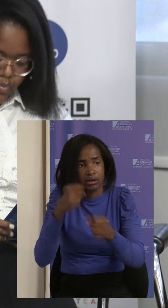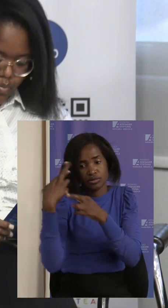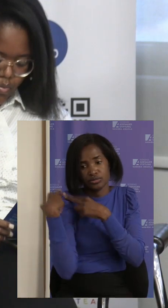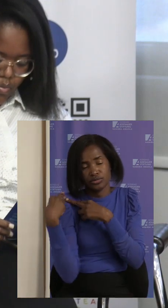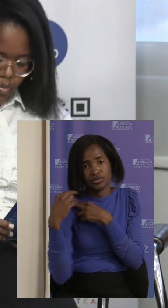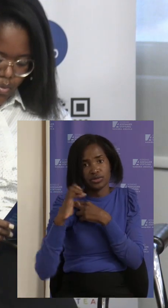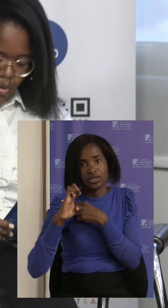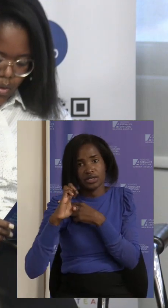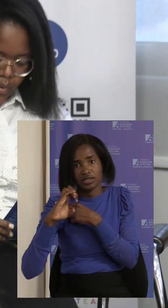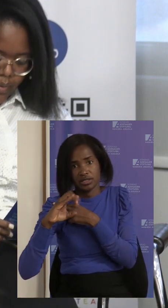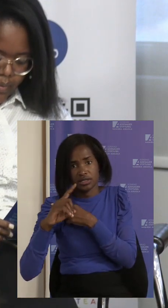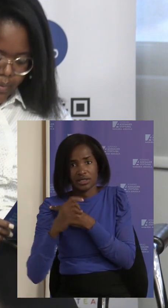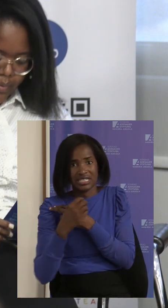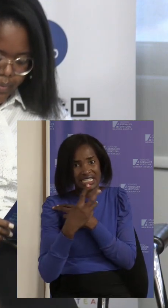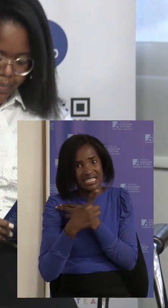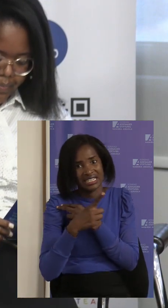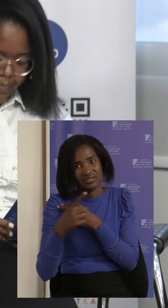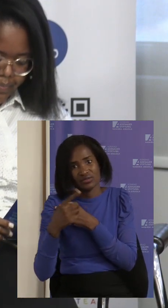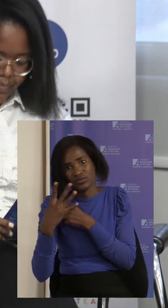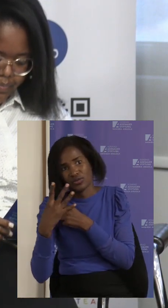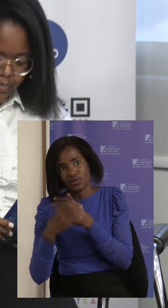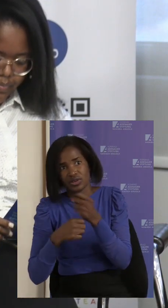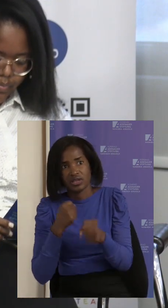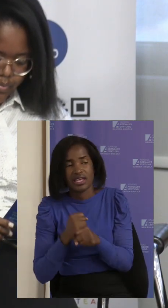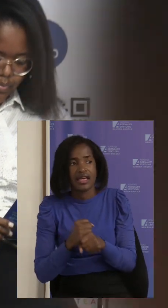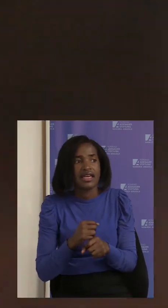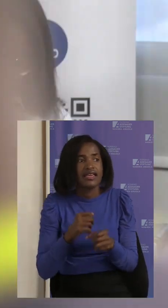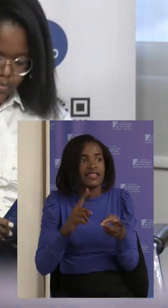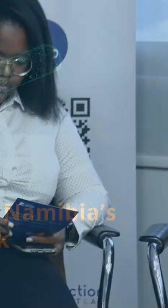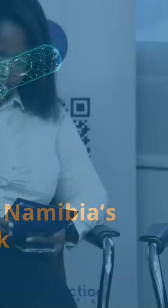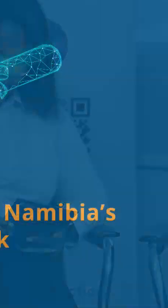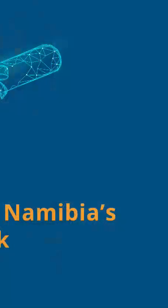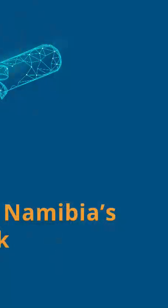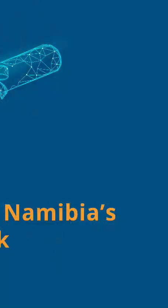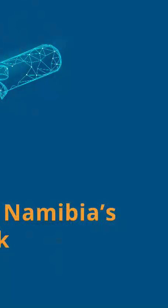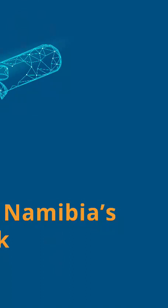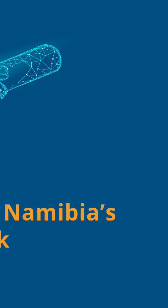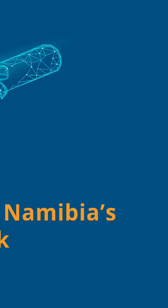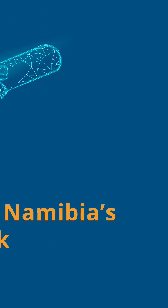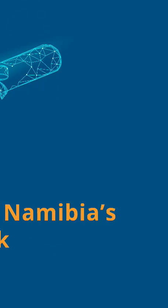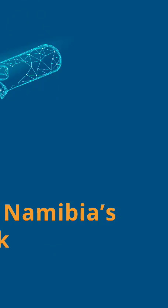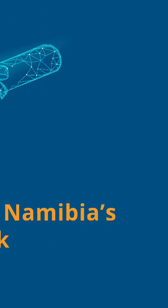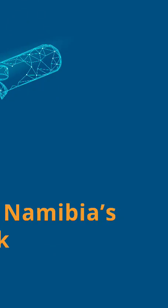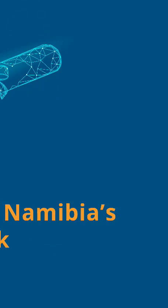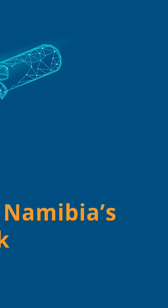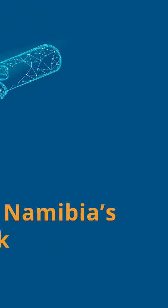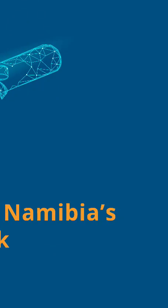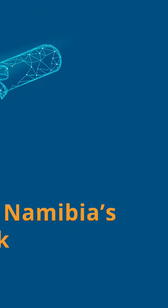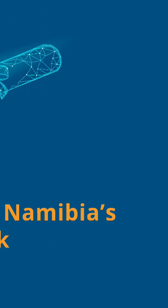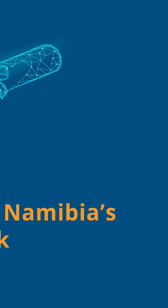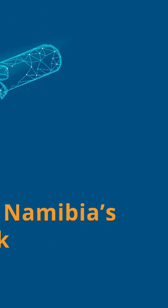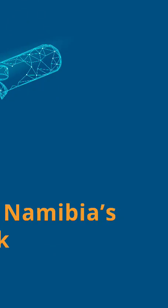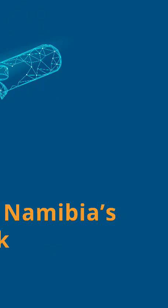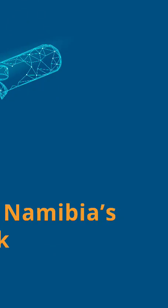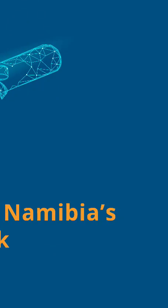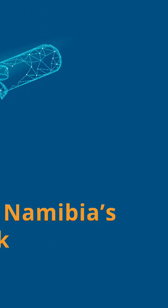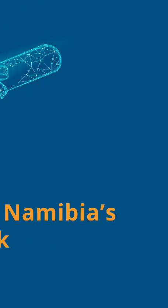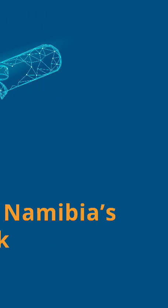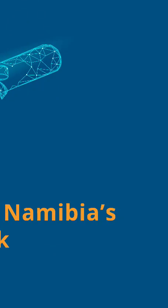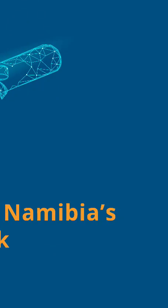to 4-year-olds. 5 to 6 are already with us in the pre-primary, so the